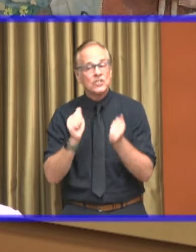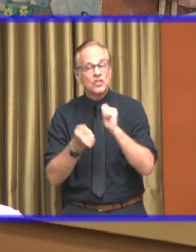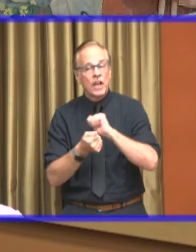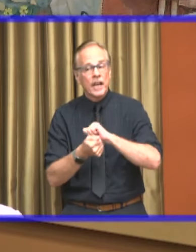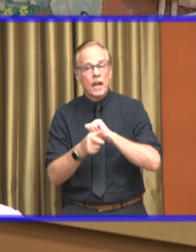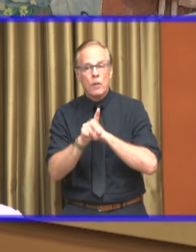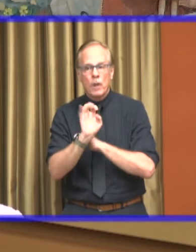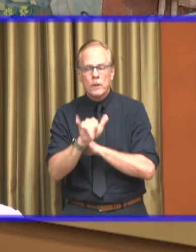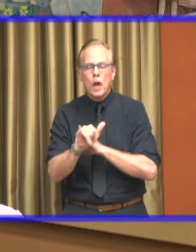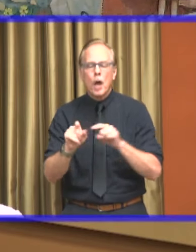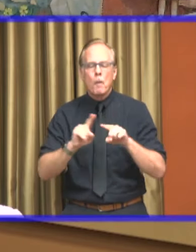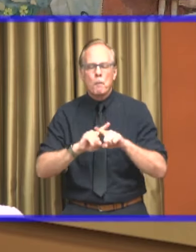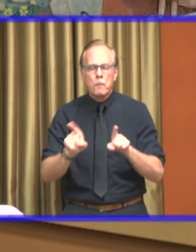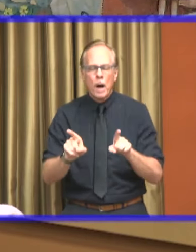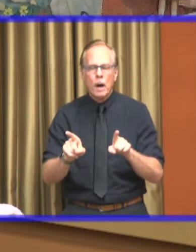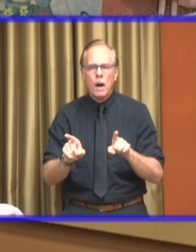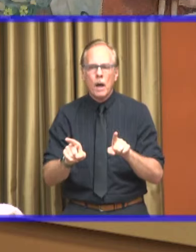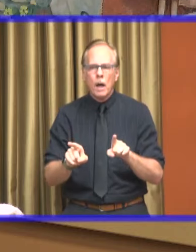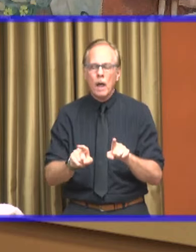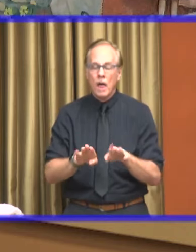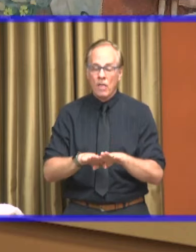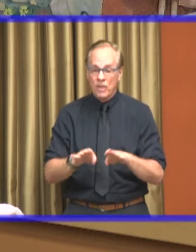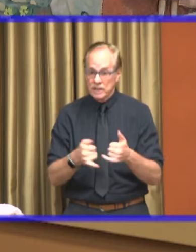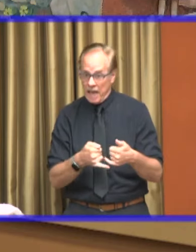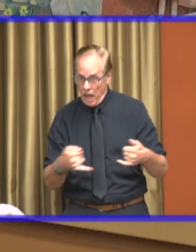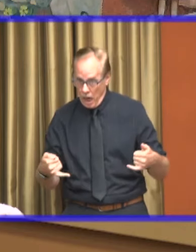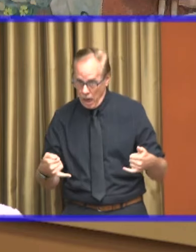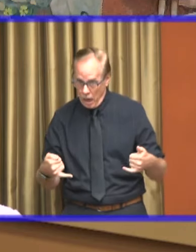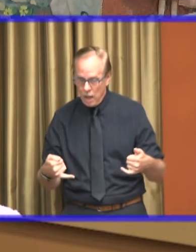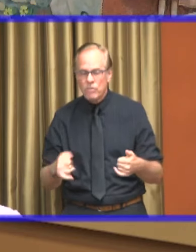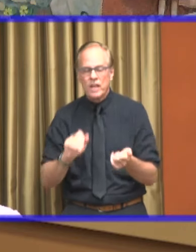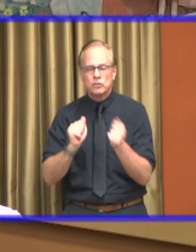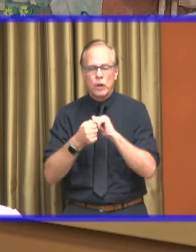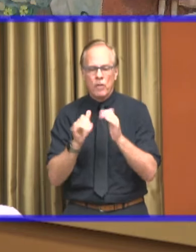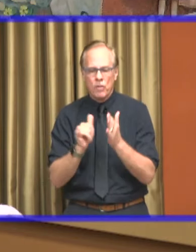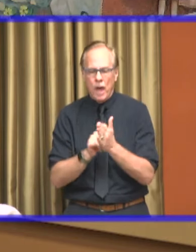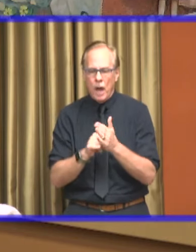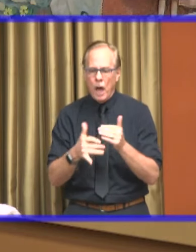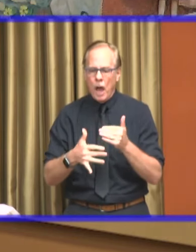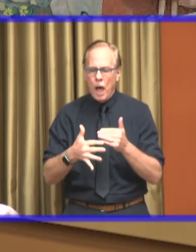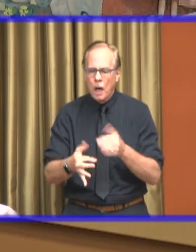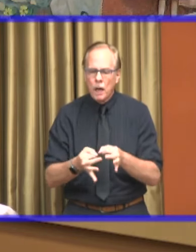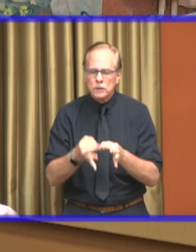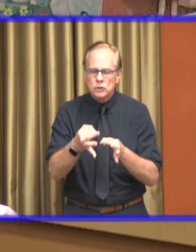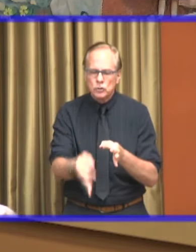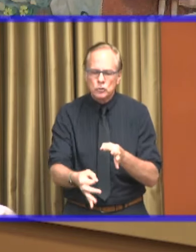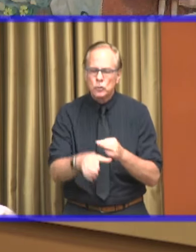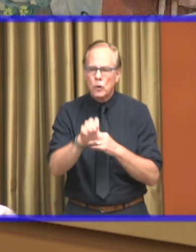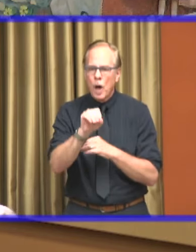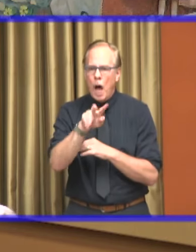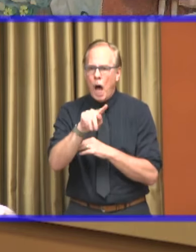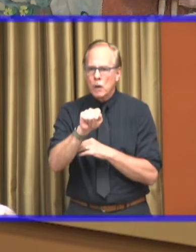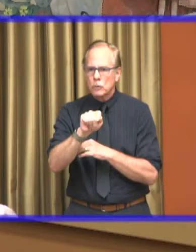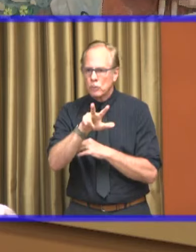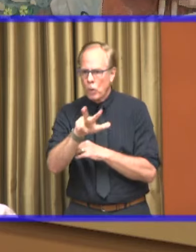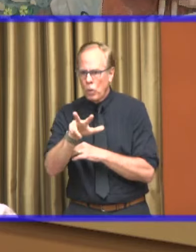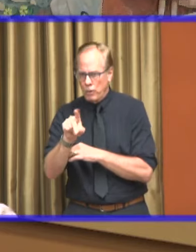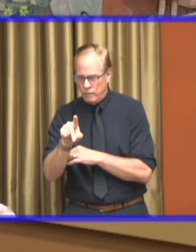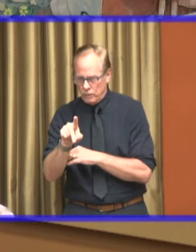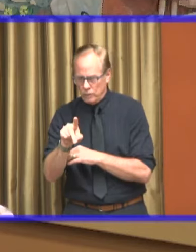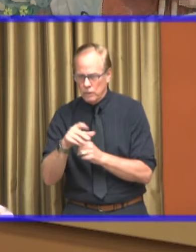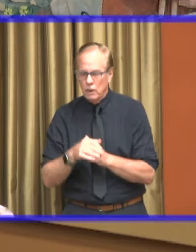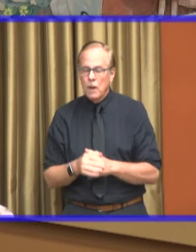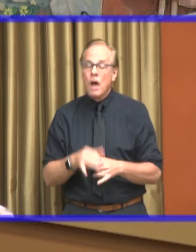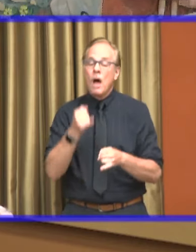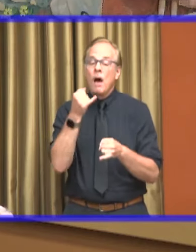extended the back end of the self-response time frame, and that date has been extended out to October 31st.